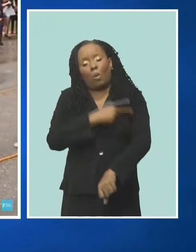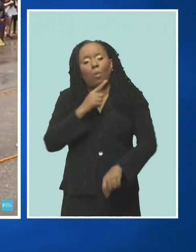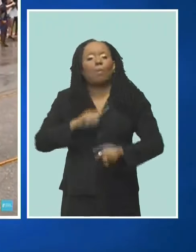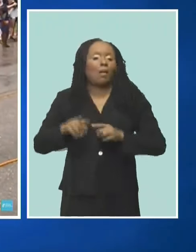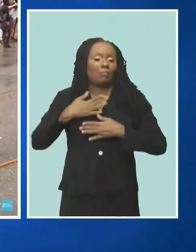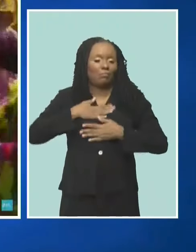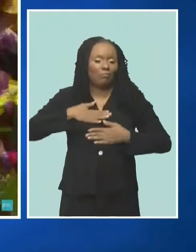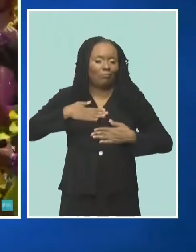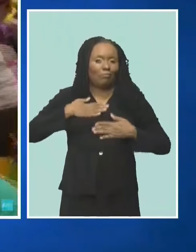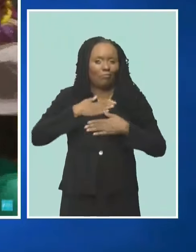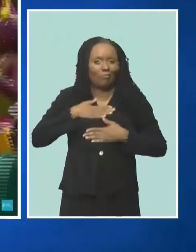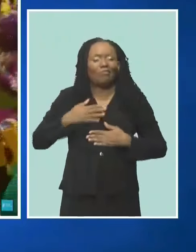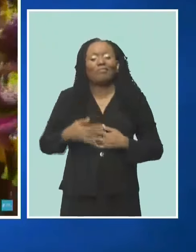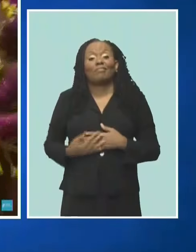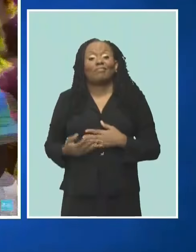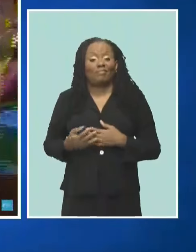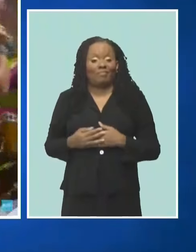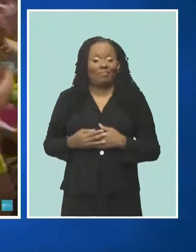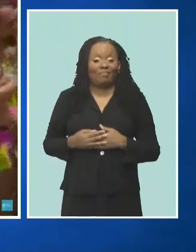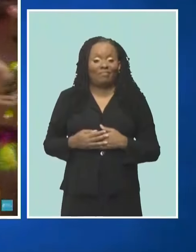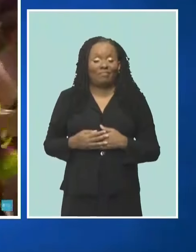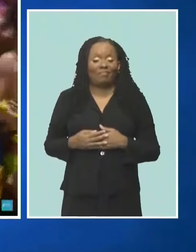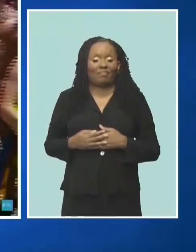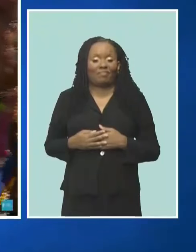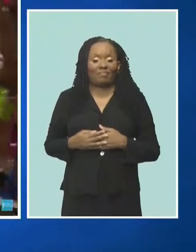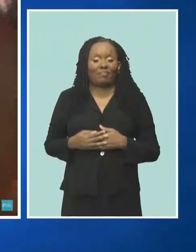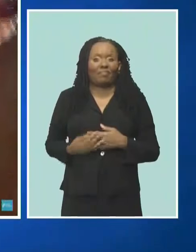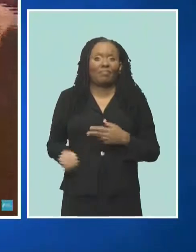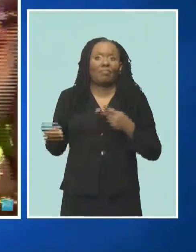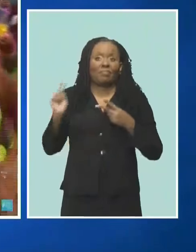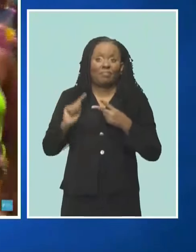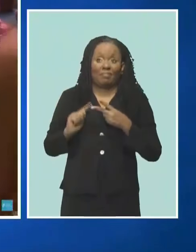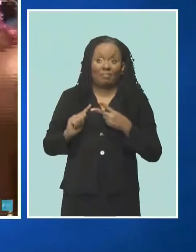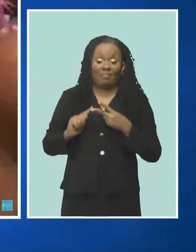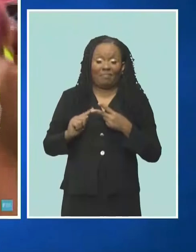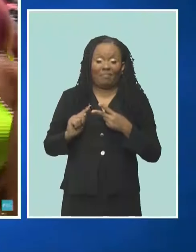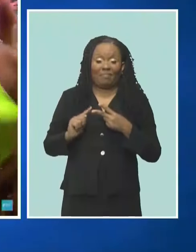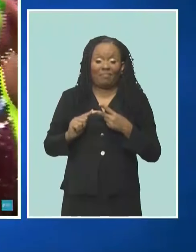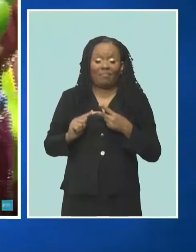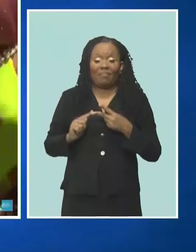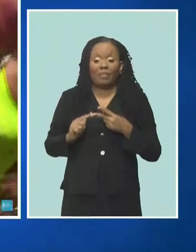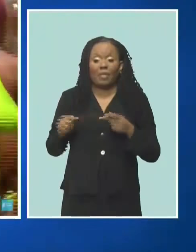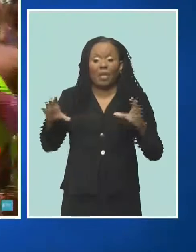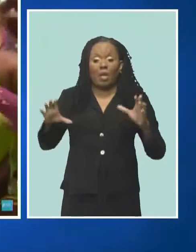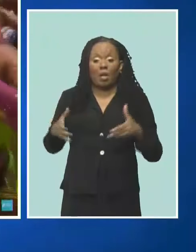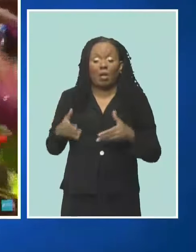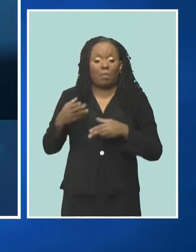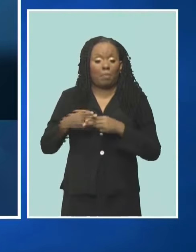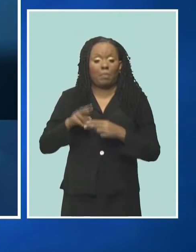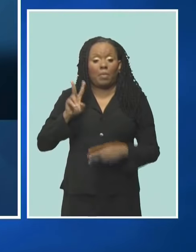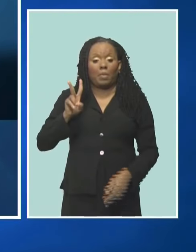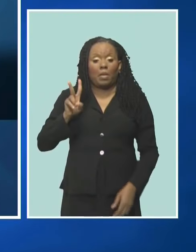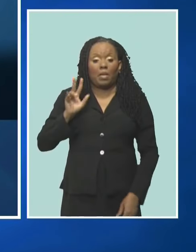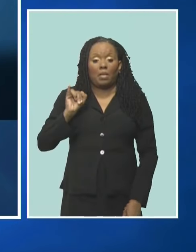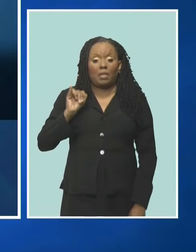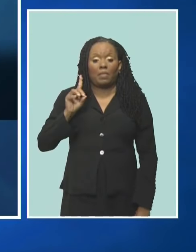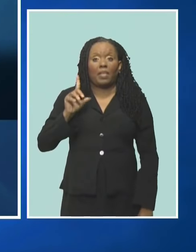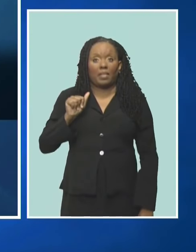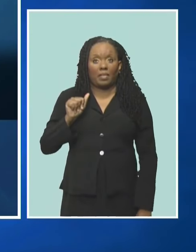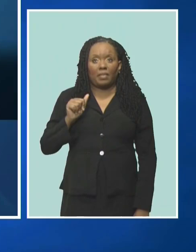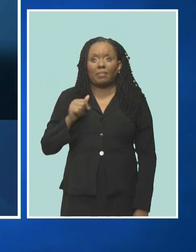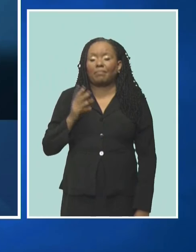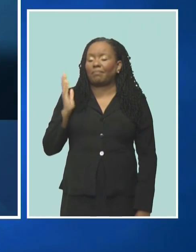So similar sentiments are shared by band leader of Vida by Esquire, Ryan Ford. I think a lot of the revelers,